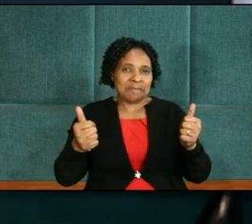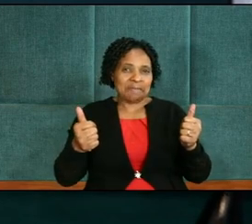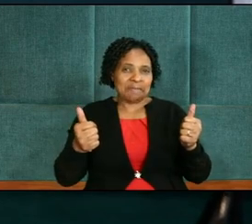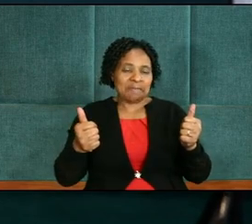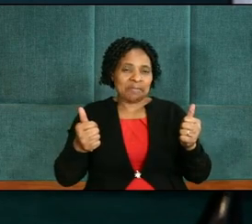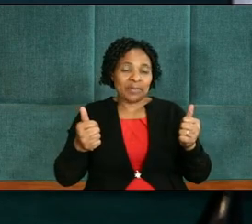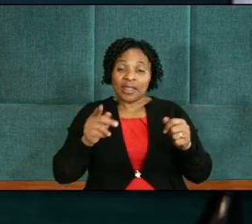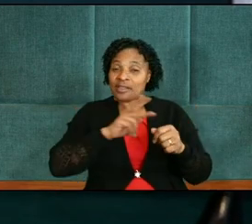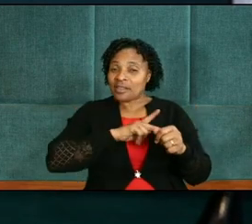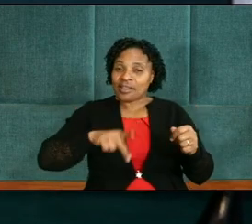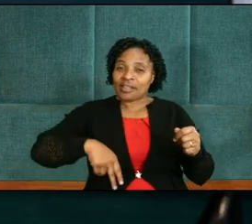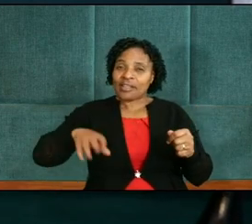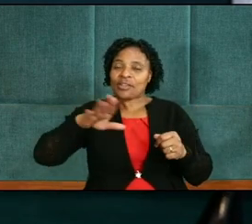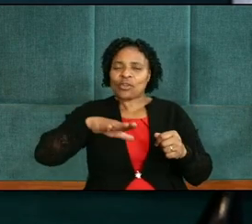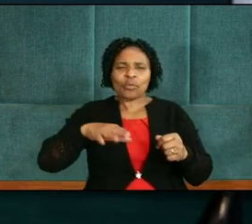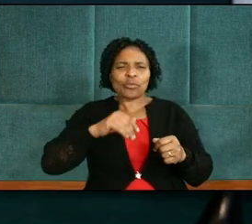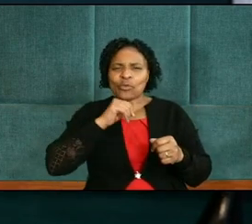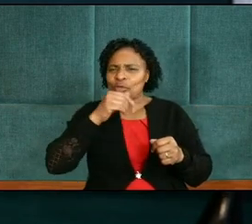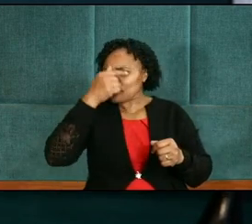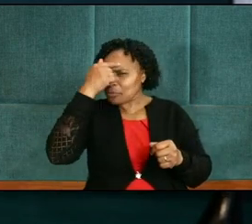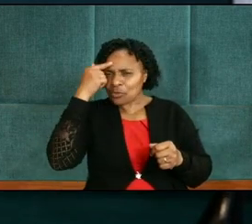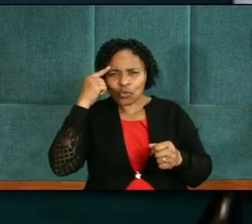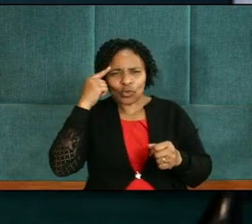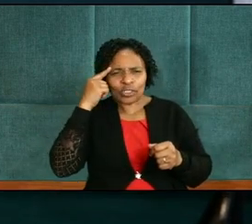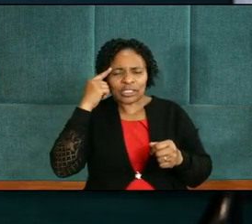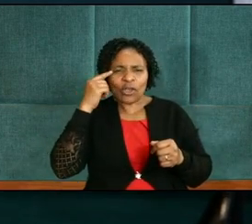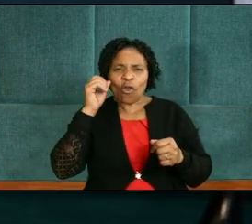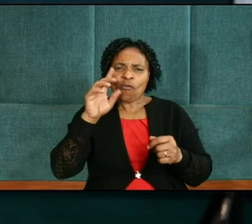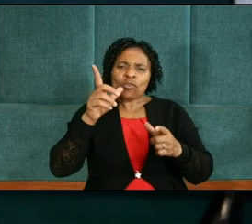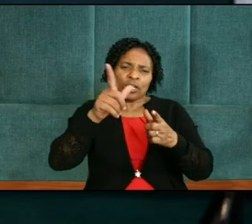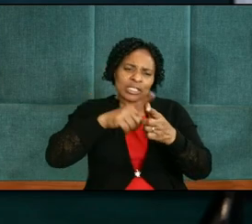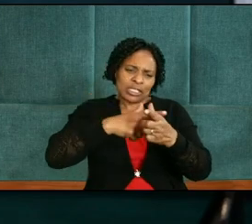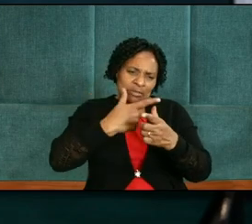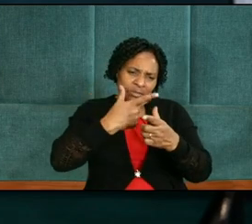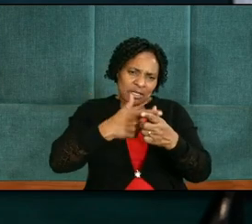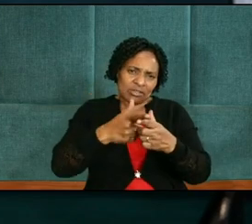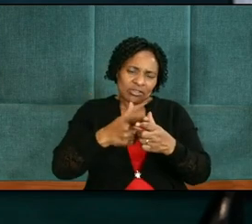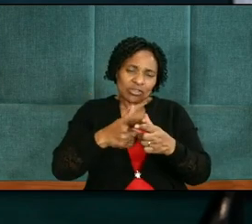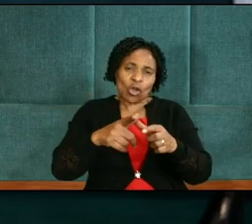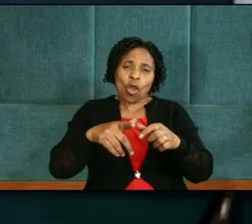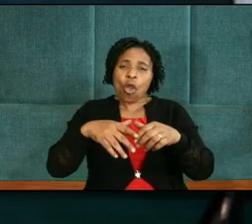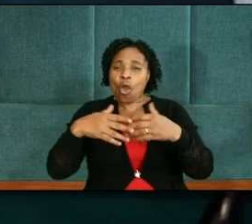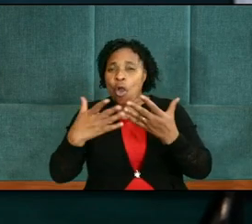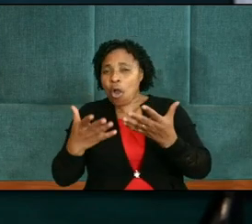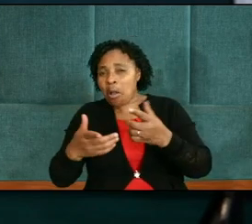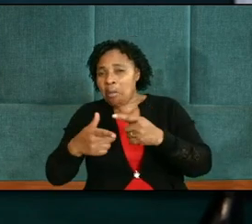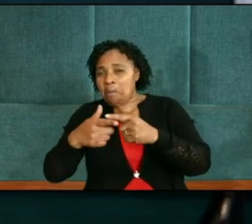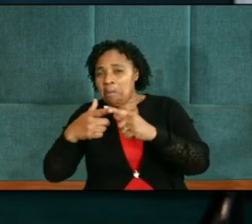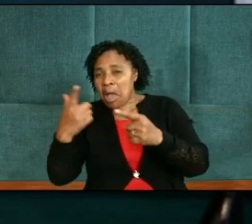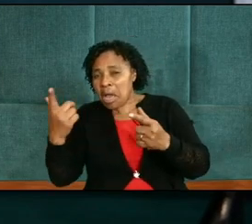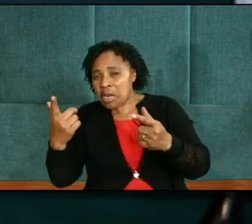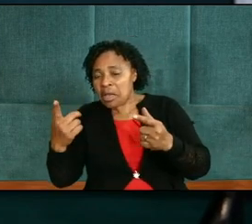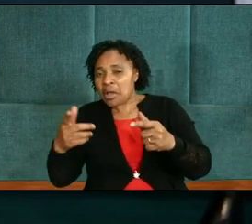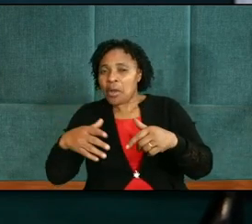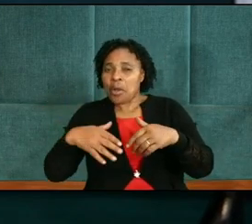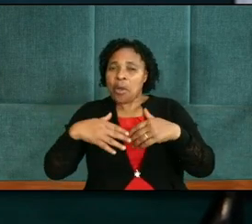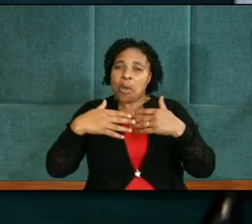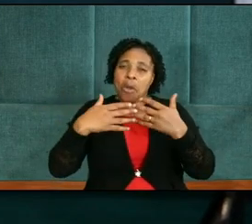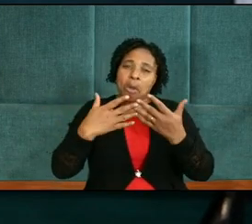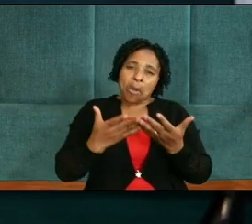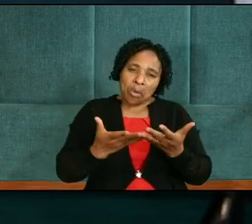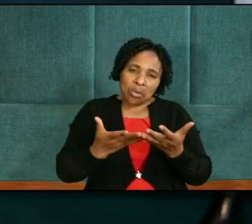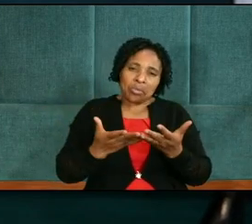at the kingdom, not because of homosexuality or murder, or revelry, or